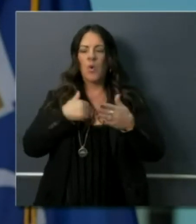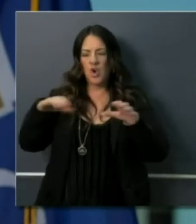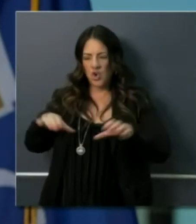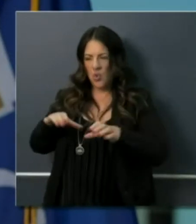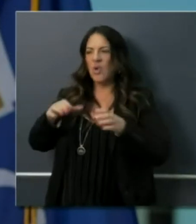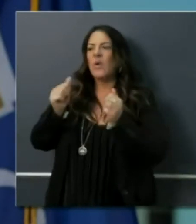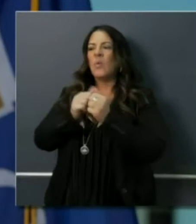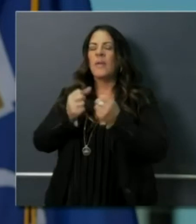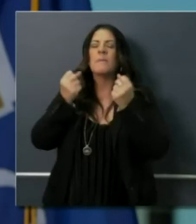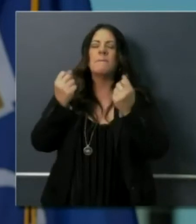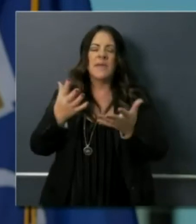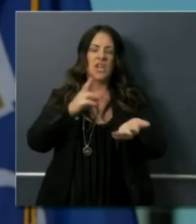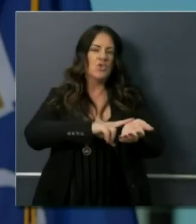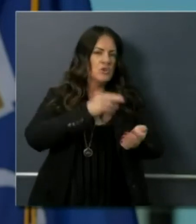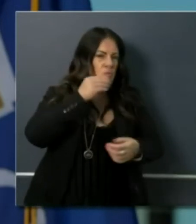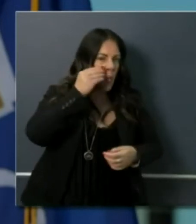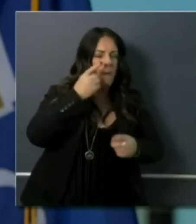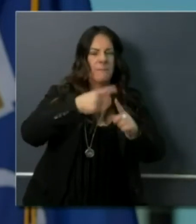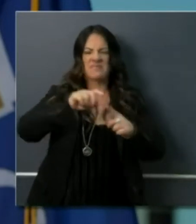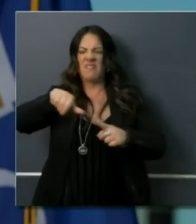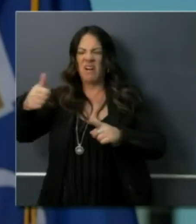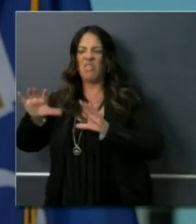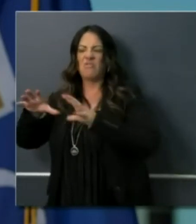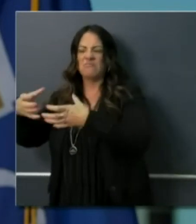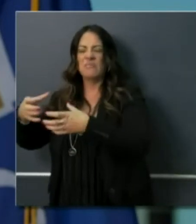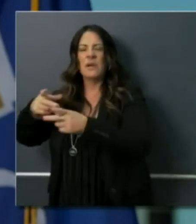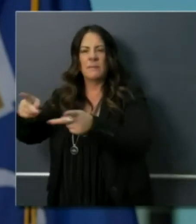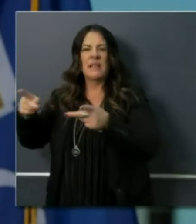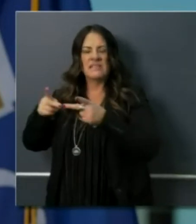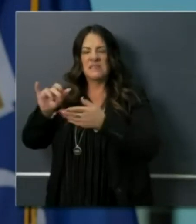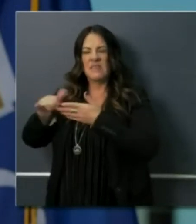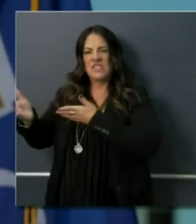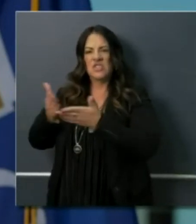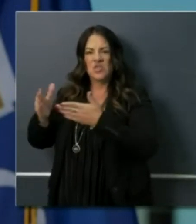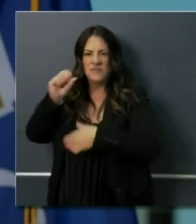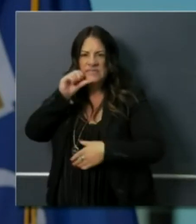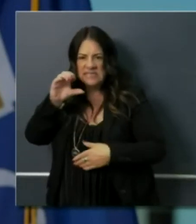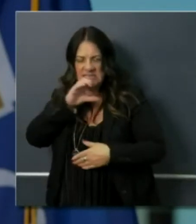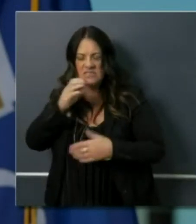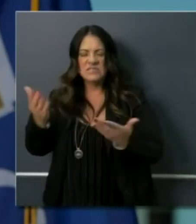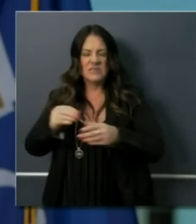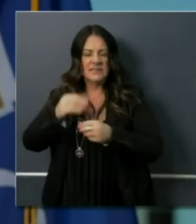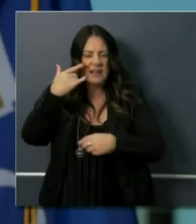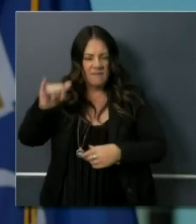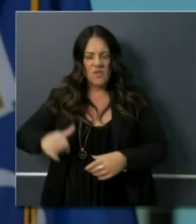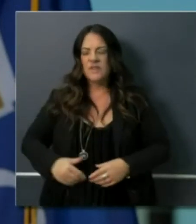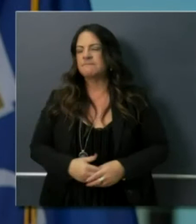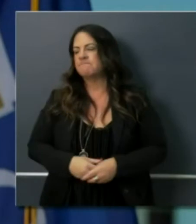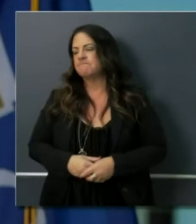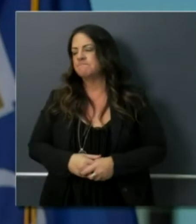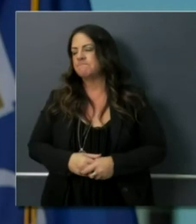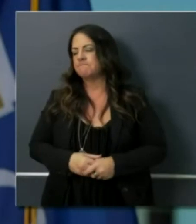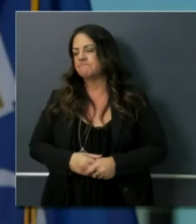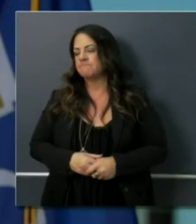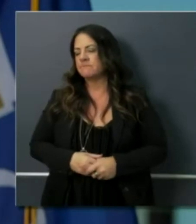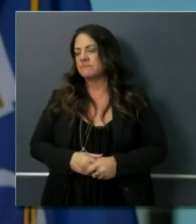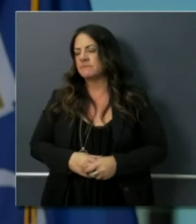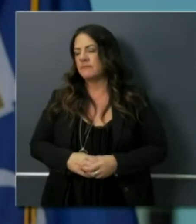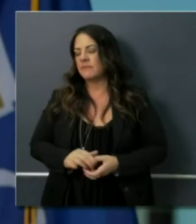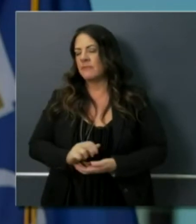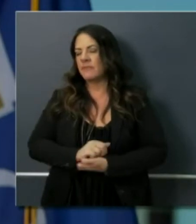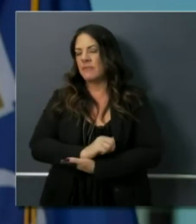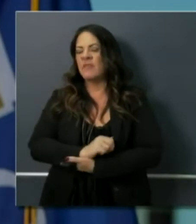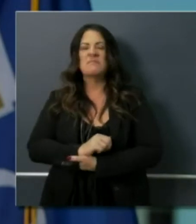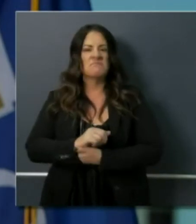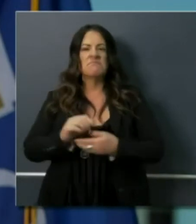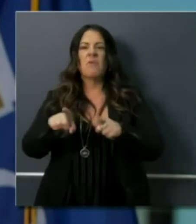congregate care facilities for seniors and other vulnerable populations across the state, in addition to the great work of really reaching